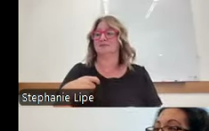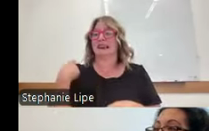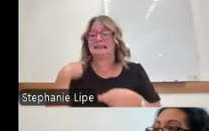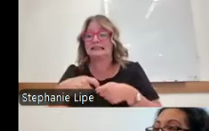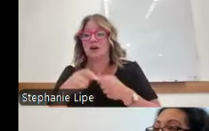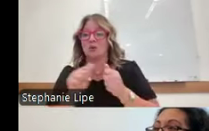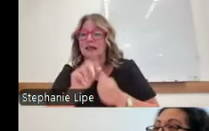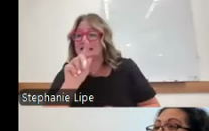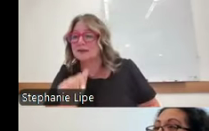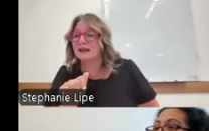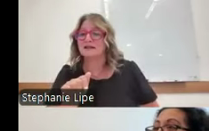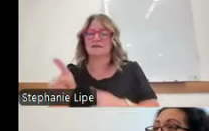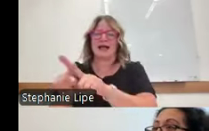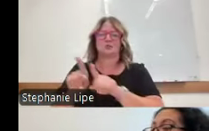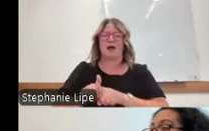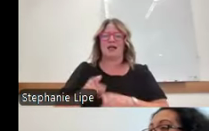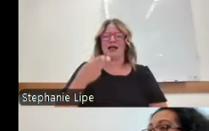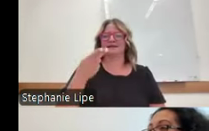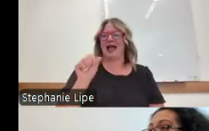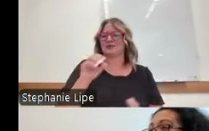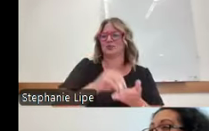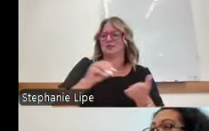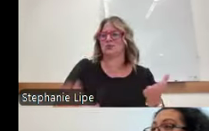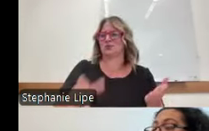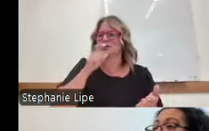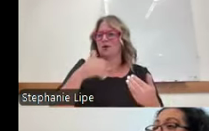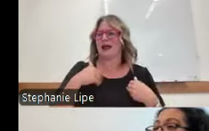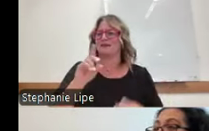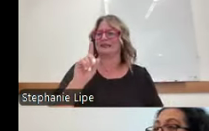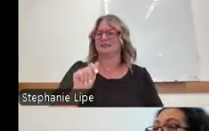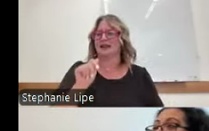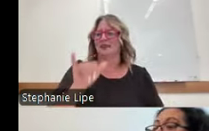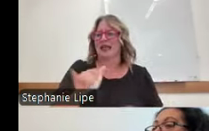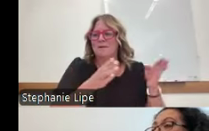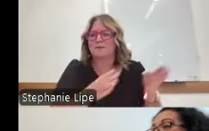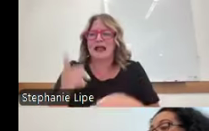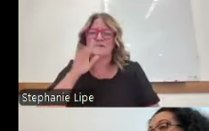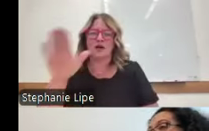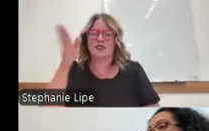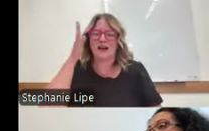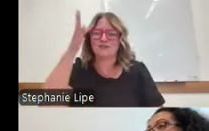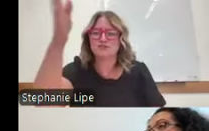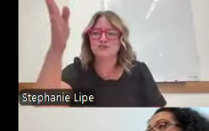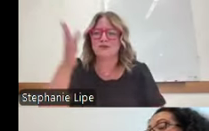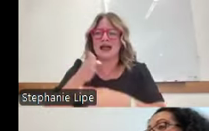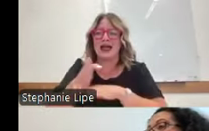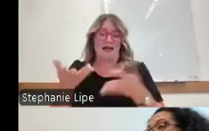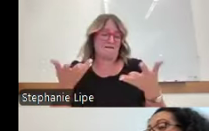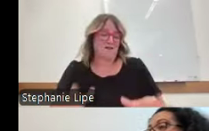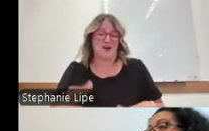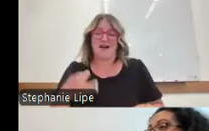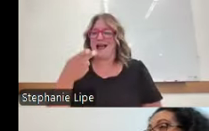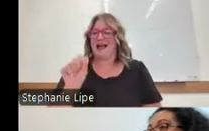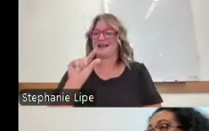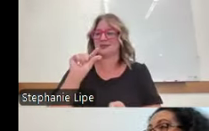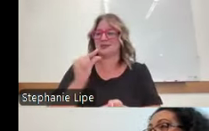Spanish speaking, Latino with a disability, as well as high school students who have a disability. We can help them